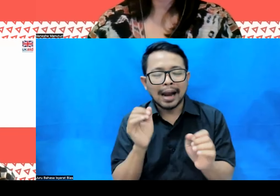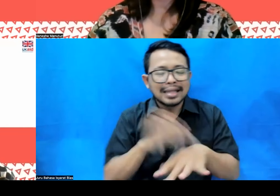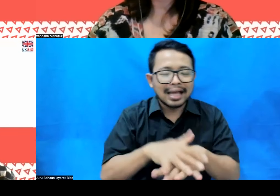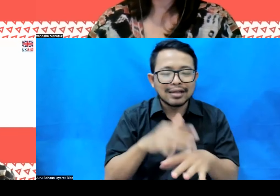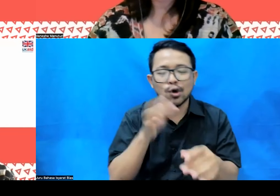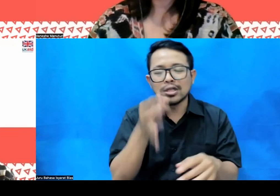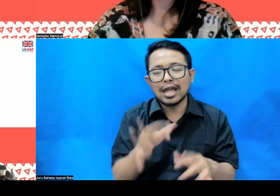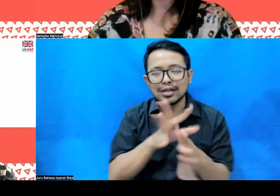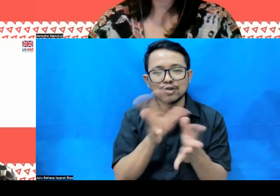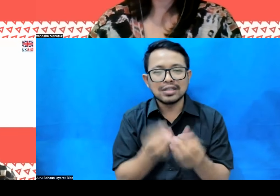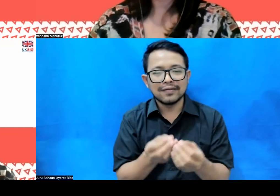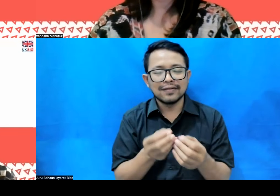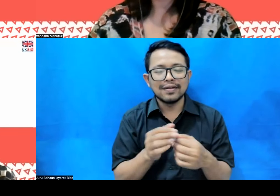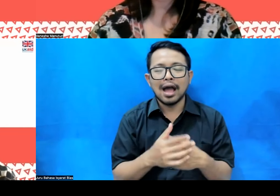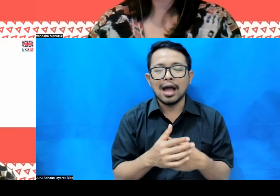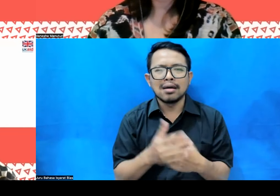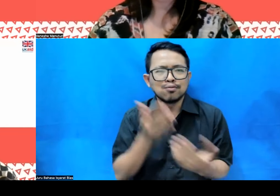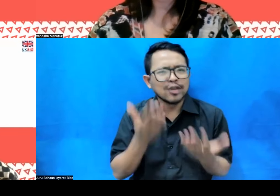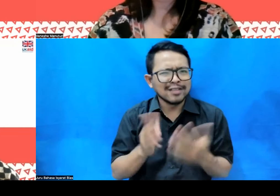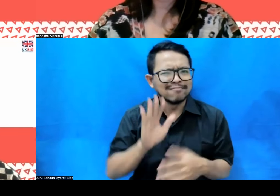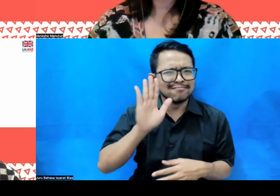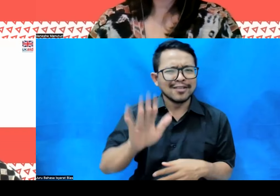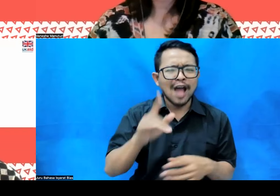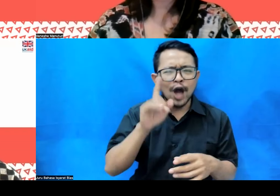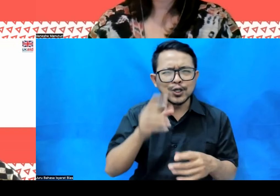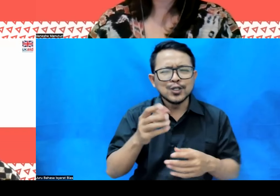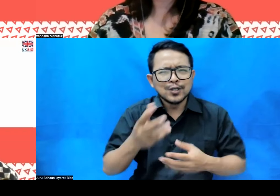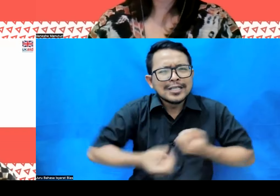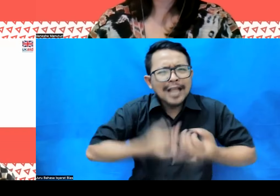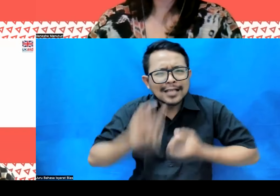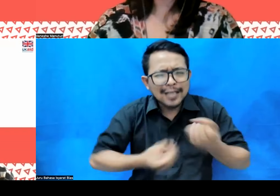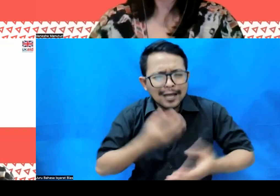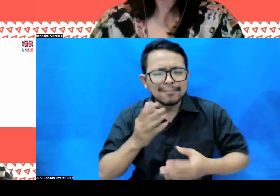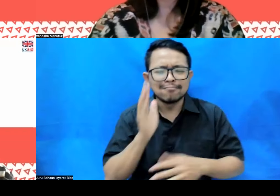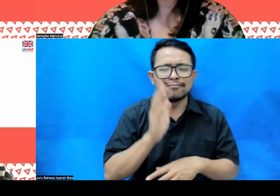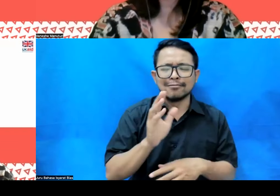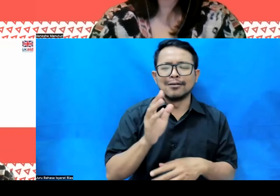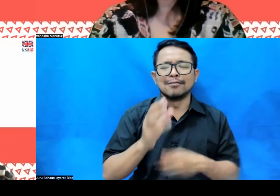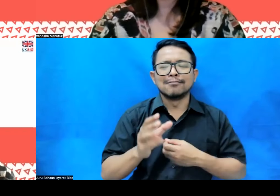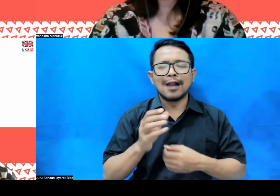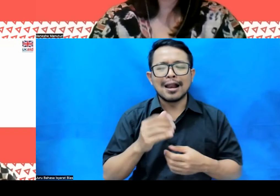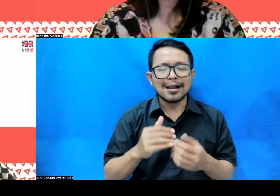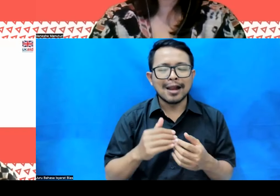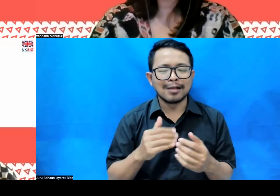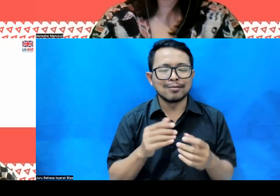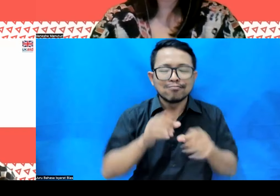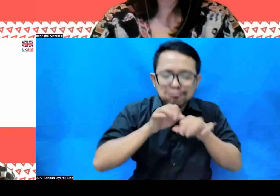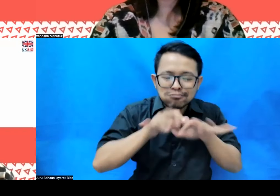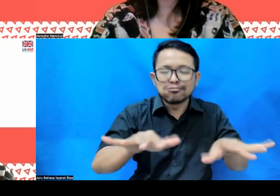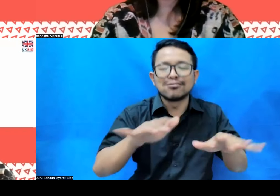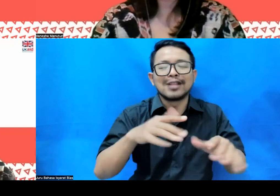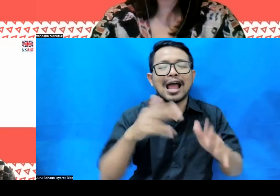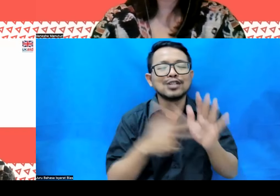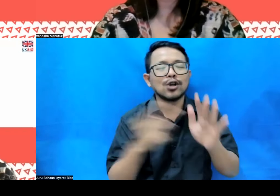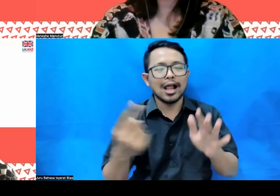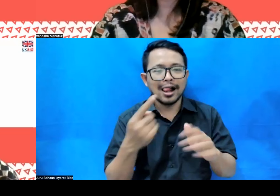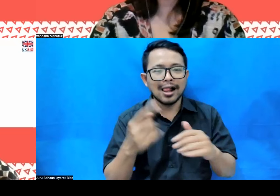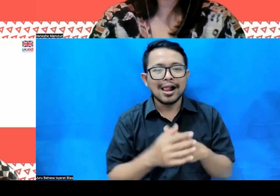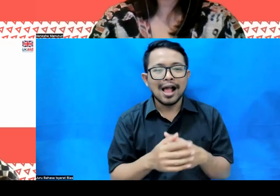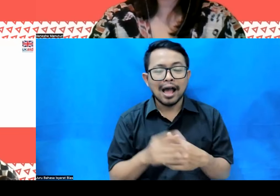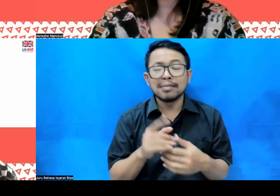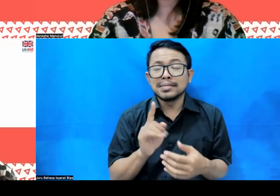to be taken to become an inclusive city. This needs to be further disseminated and better disseminated on a national